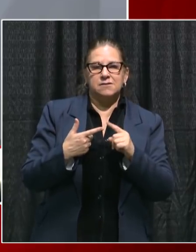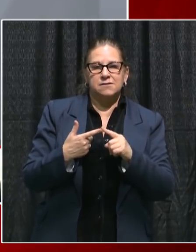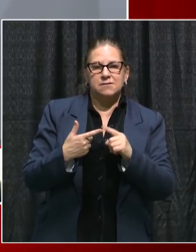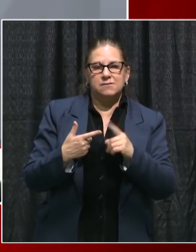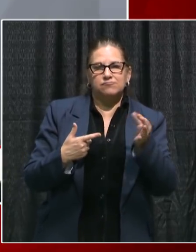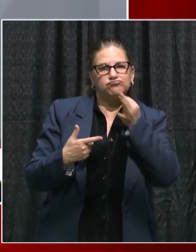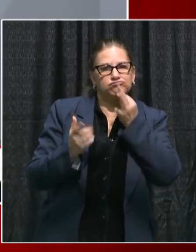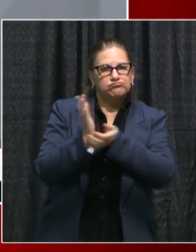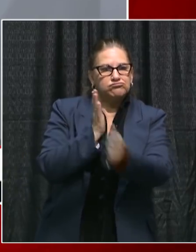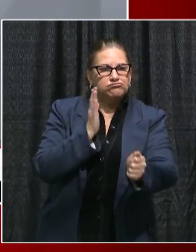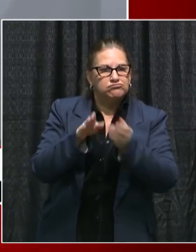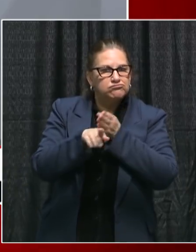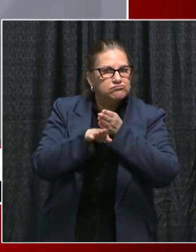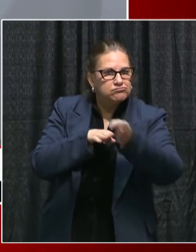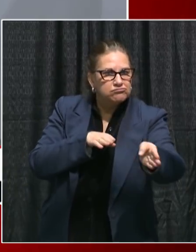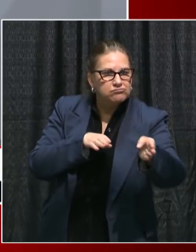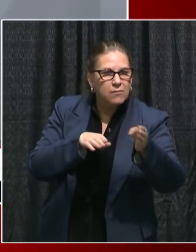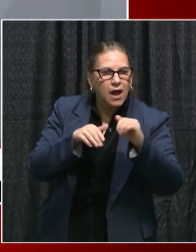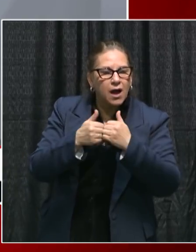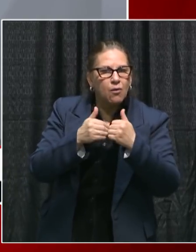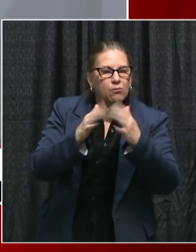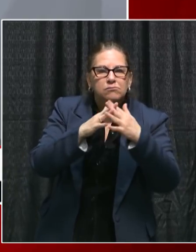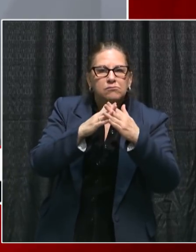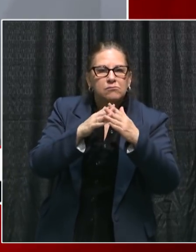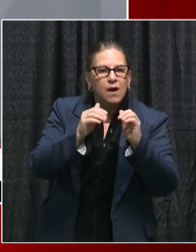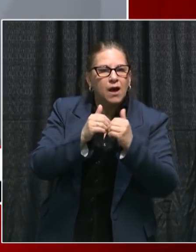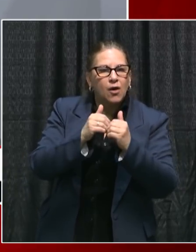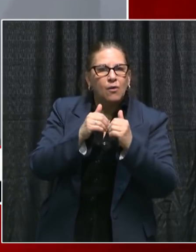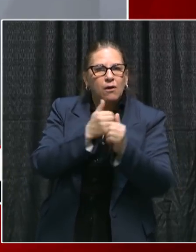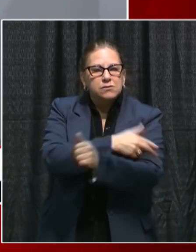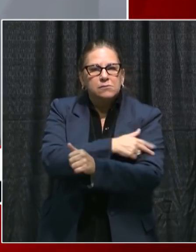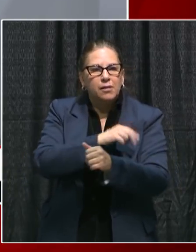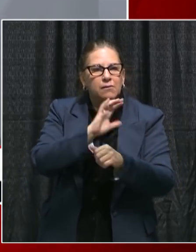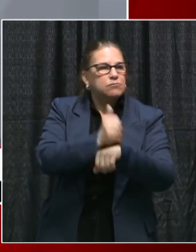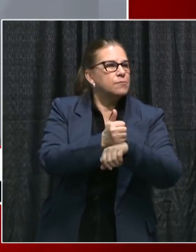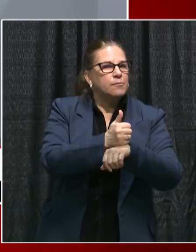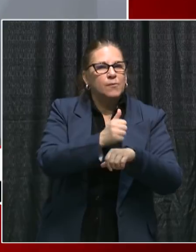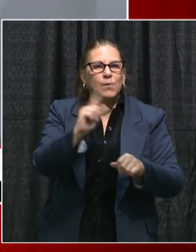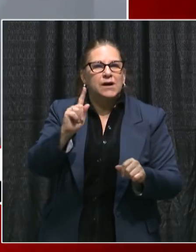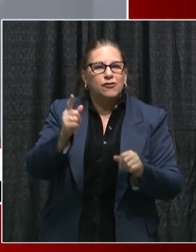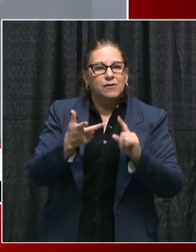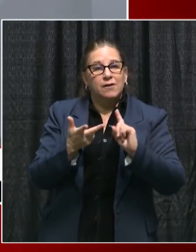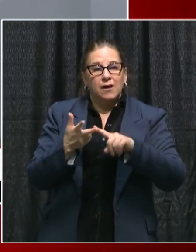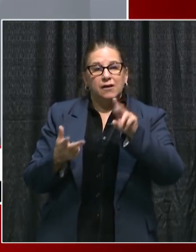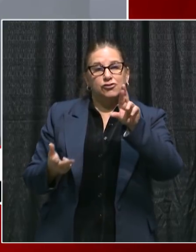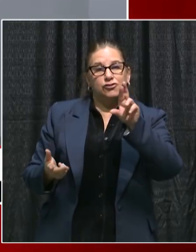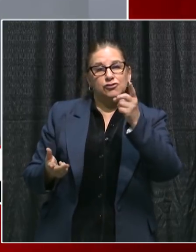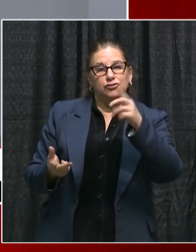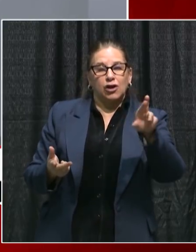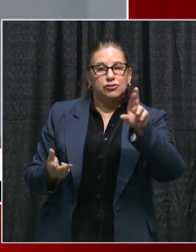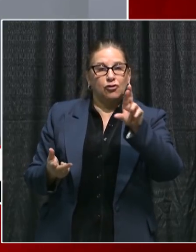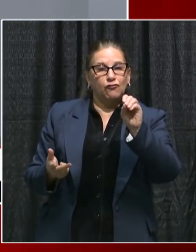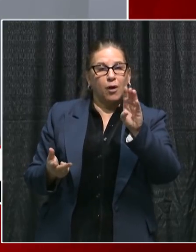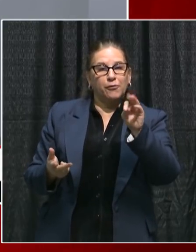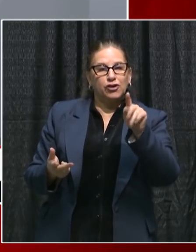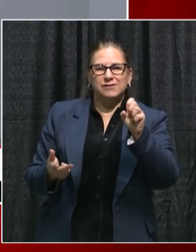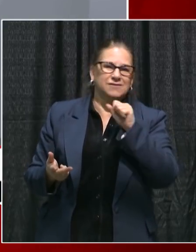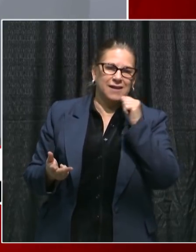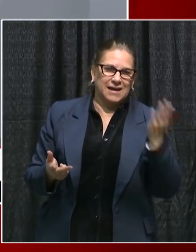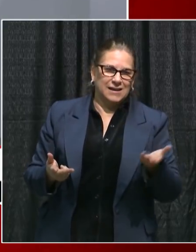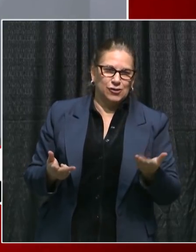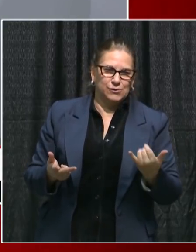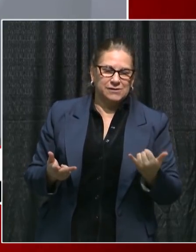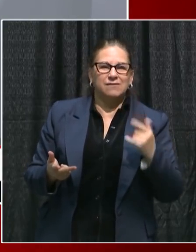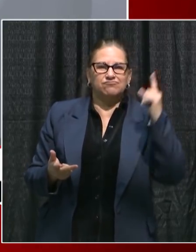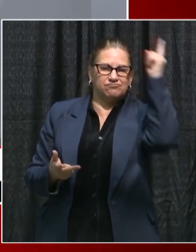field hospitals. Dr. Al Roberts, who can't be here because he's back at the hospital caring for patients, is the